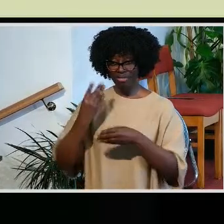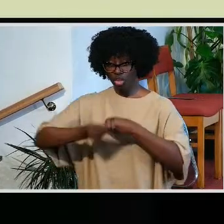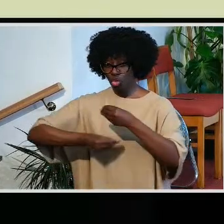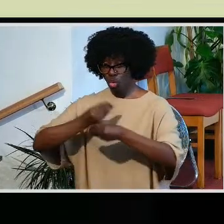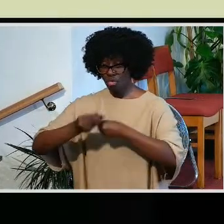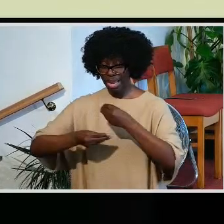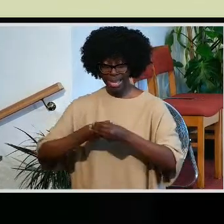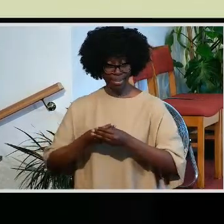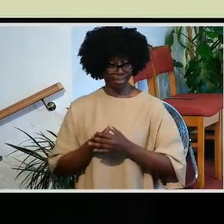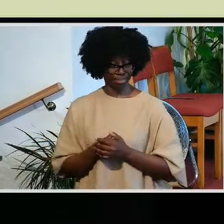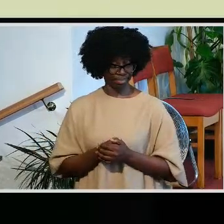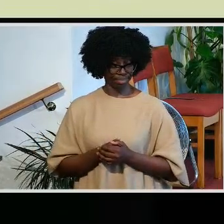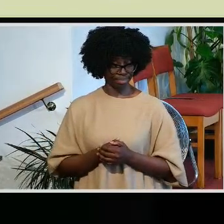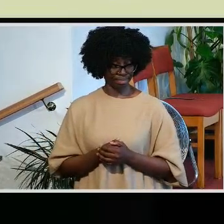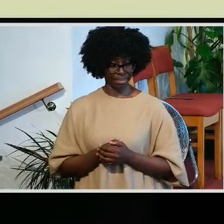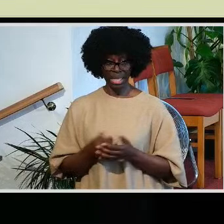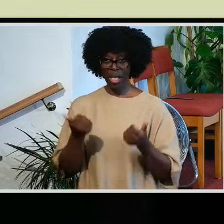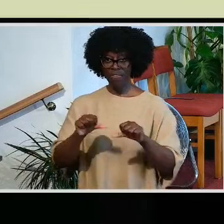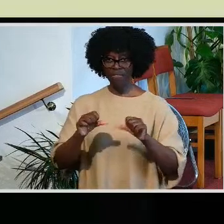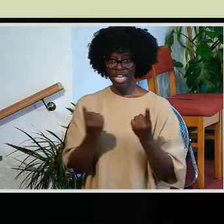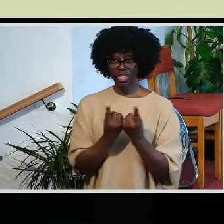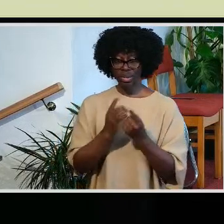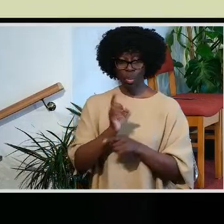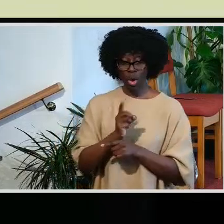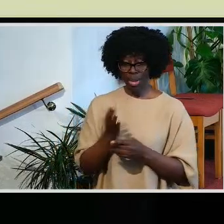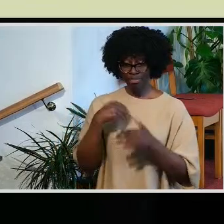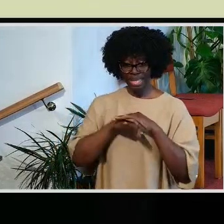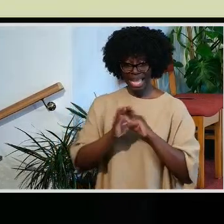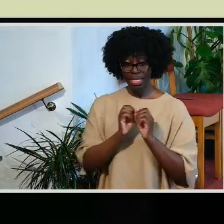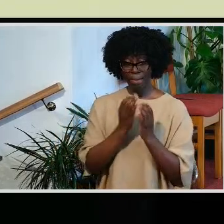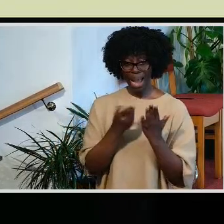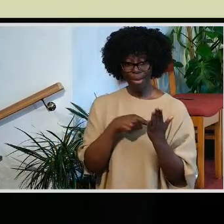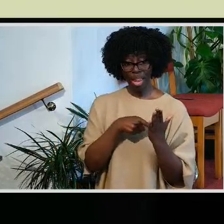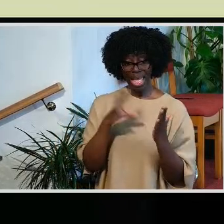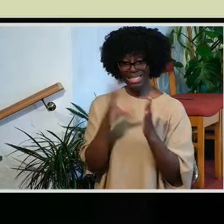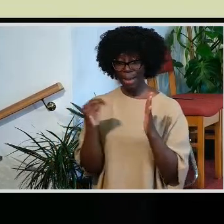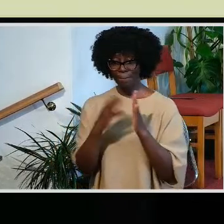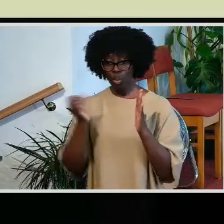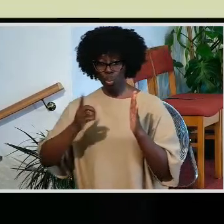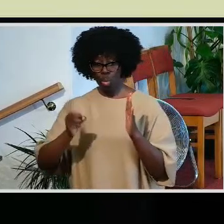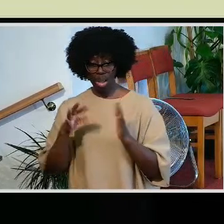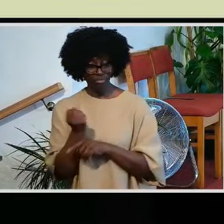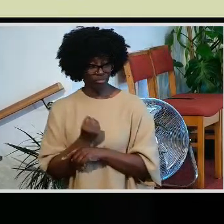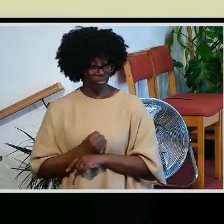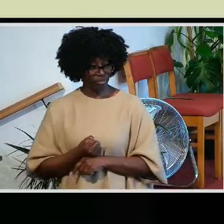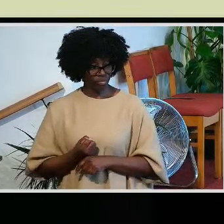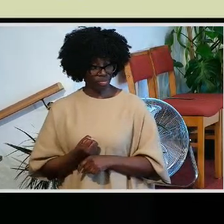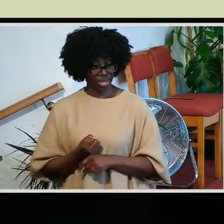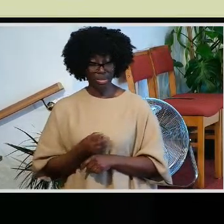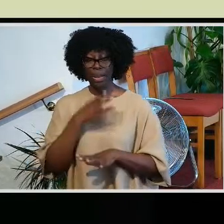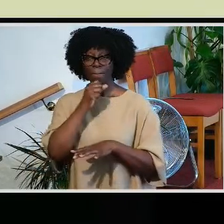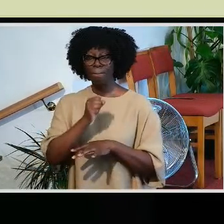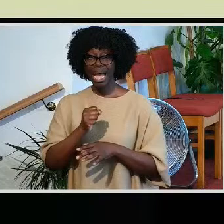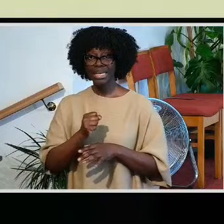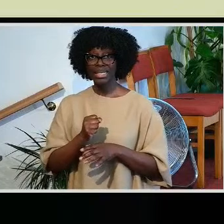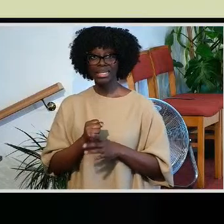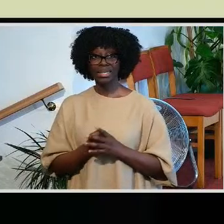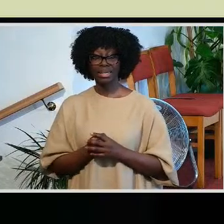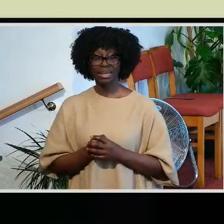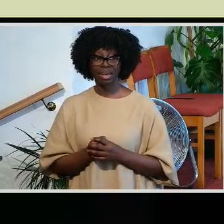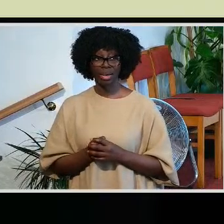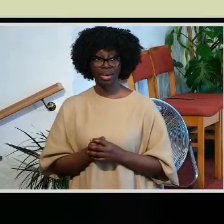watching that. And just the final thing, in the Bible we have an example of of a man,